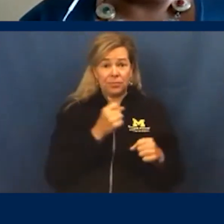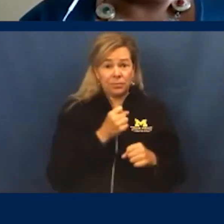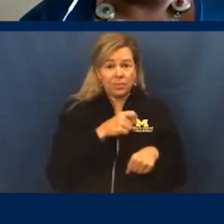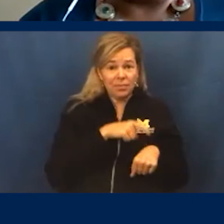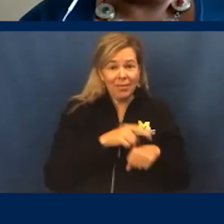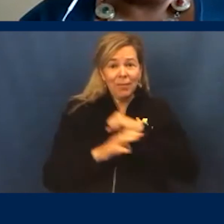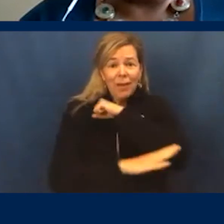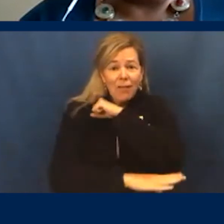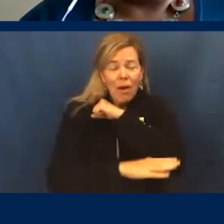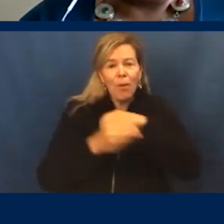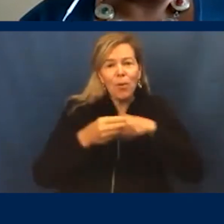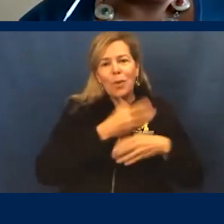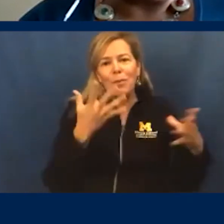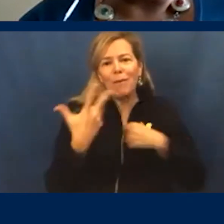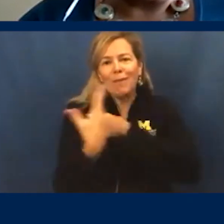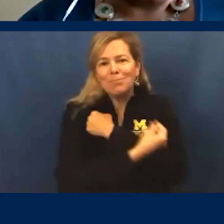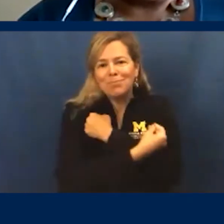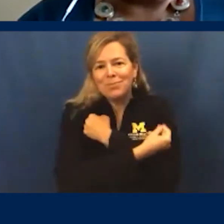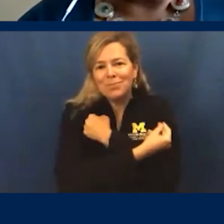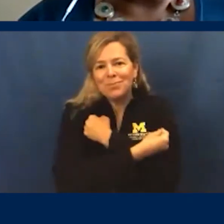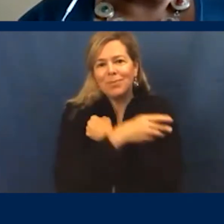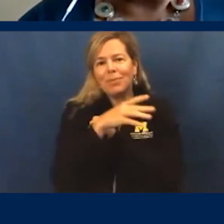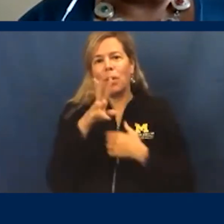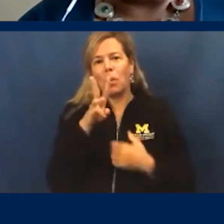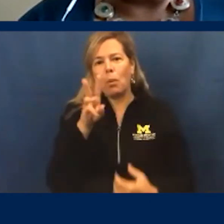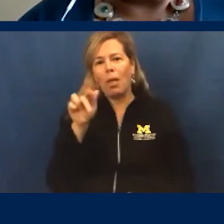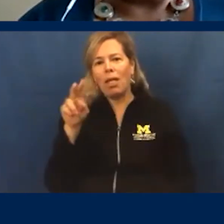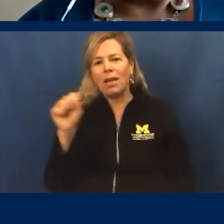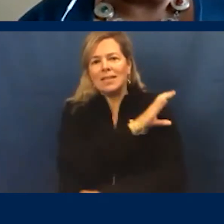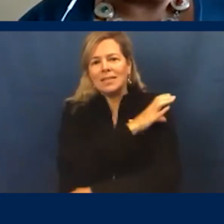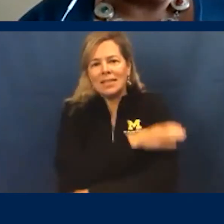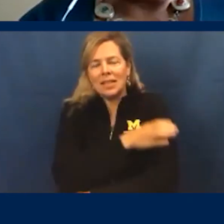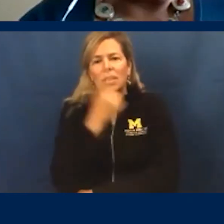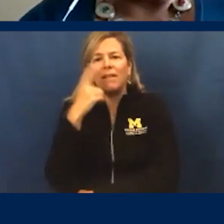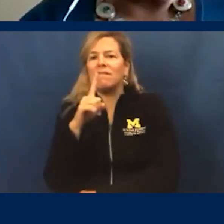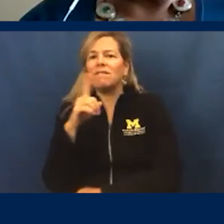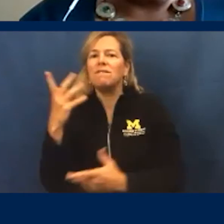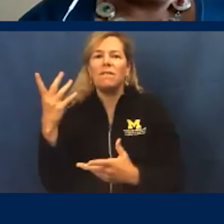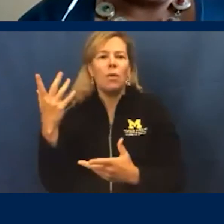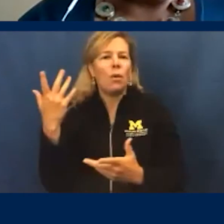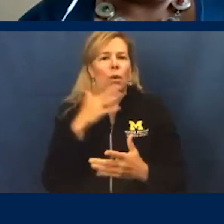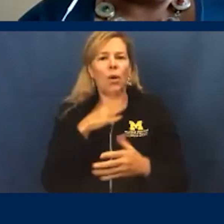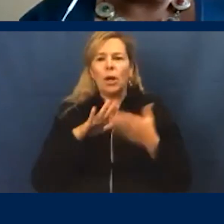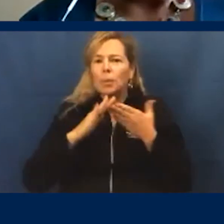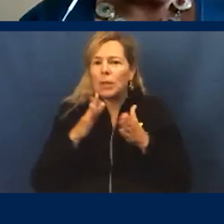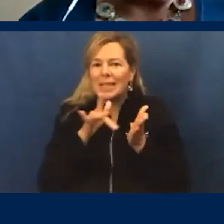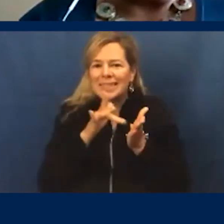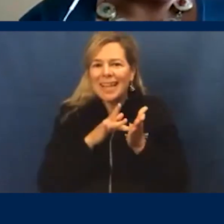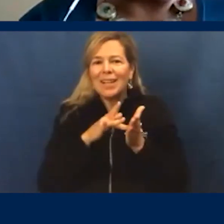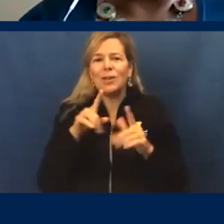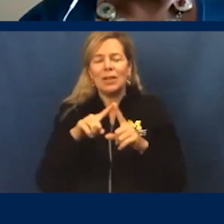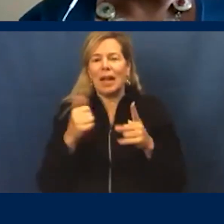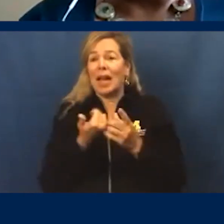season, we provide the flu shot and wellness clinics at faith-based organizations, community centers, anywhere where we're needed. We even